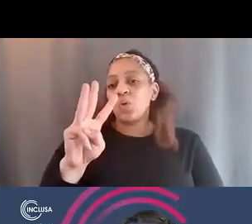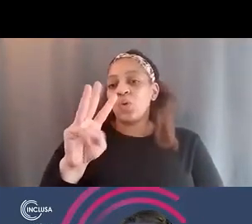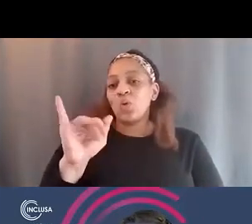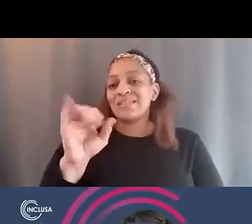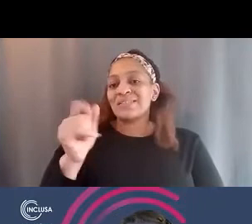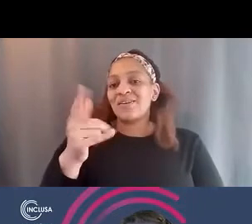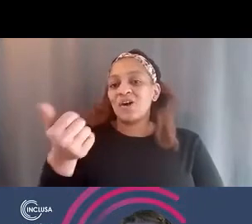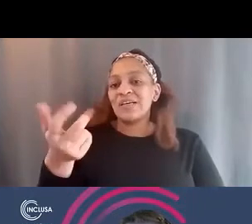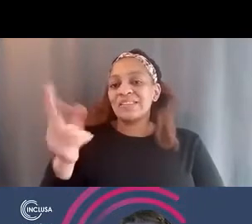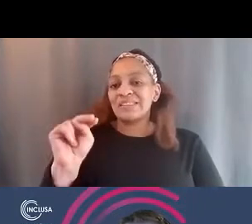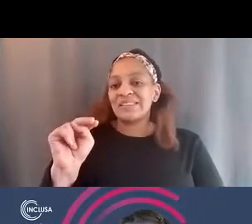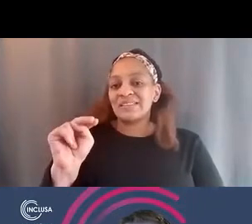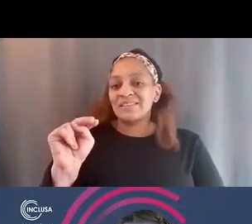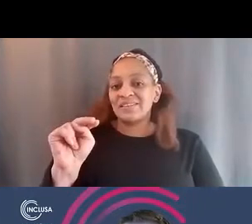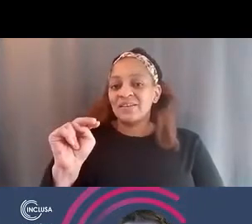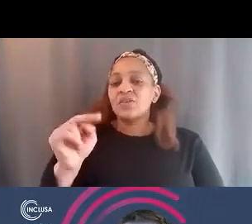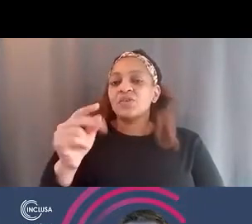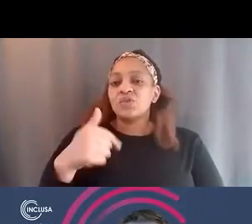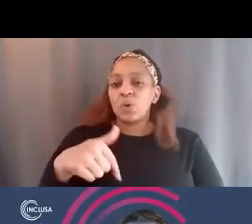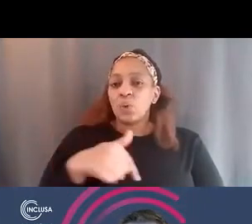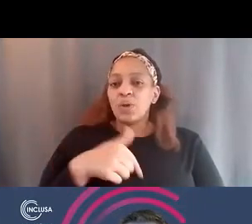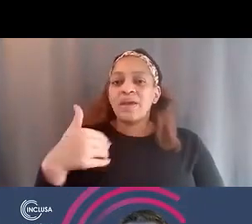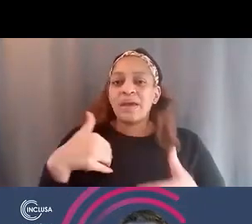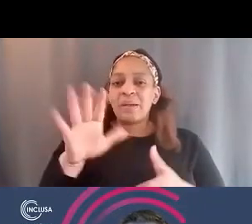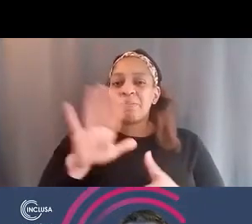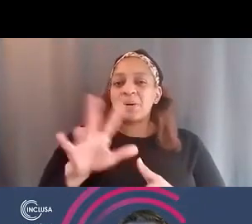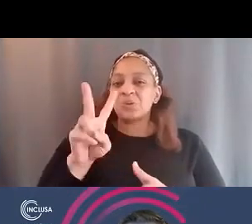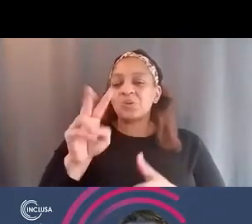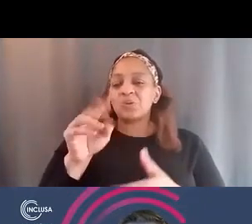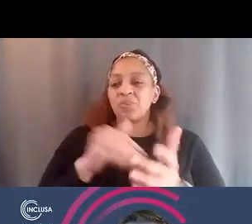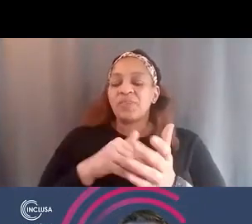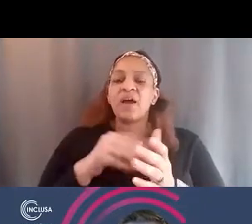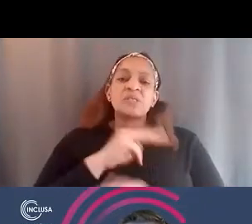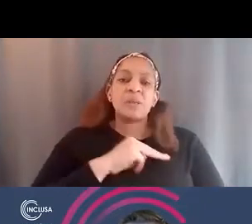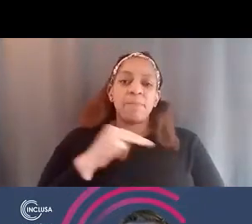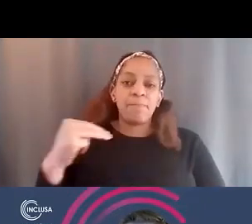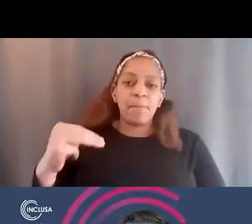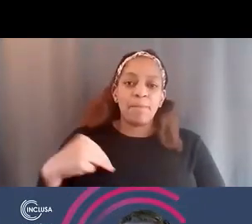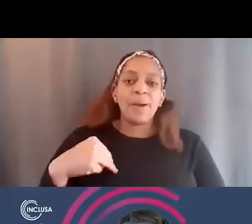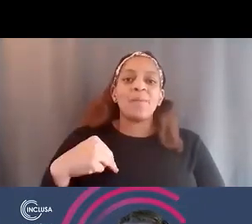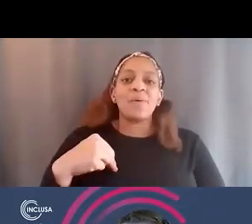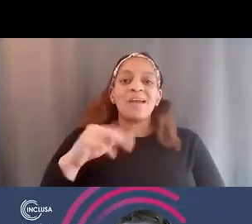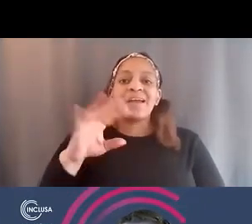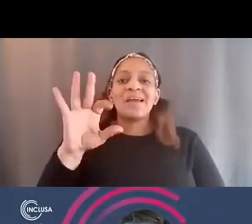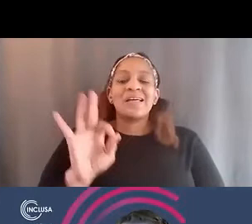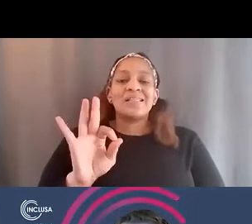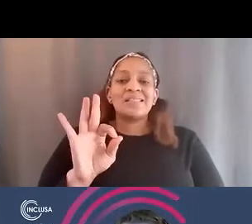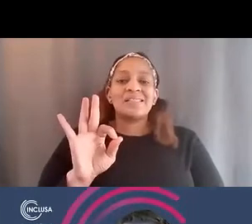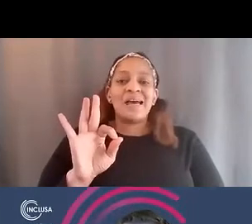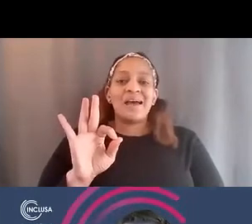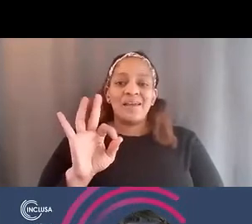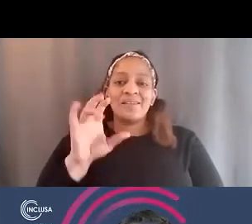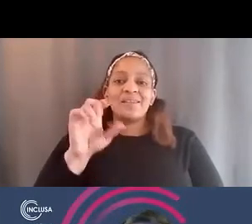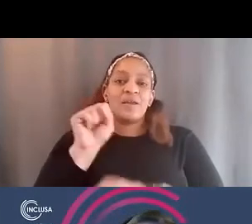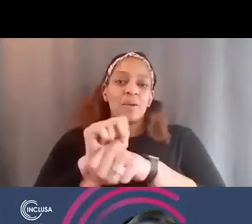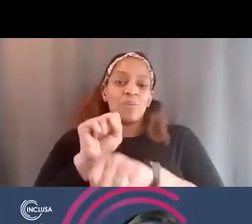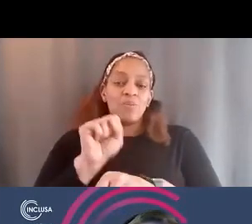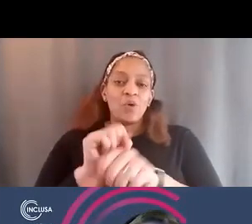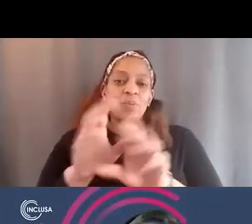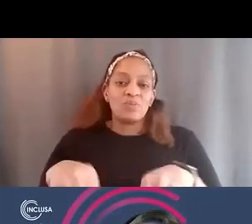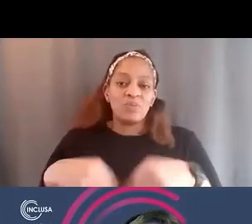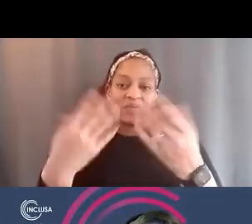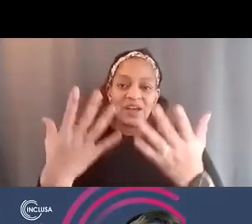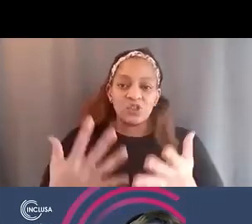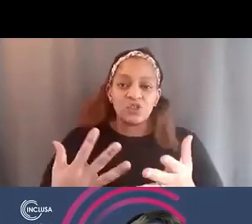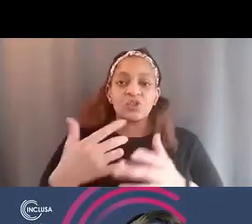2,000 members at that time, and we're supporting, really had about 9 employment providers that were providing support. And what we